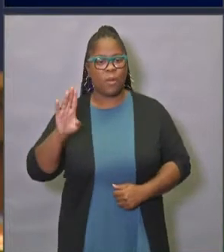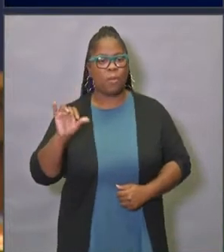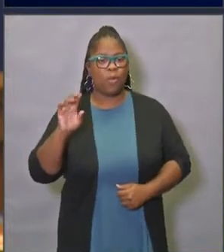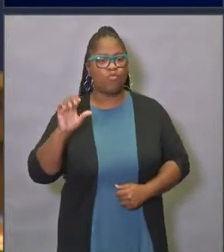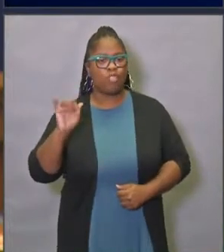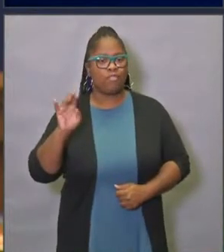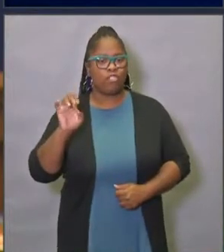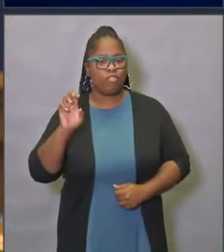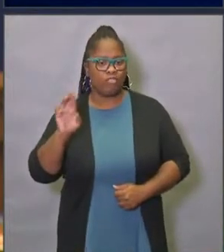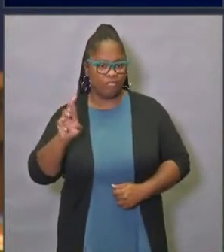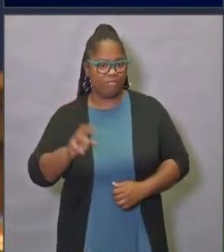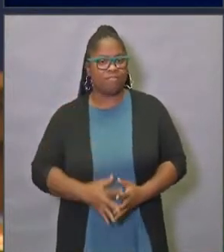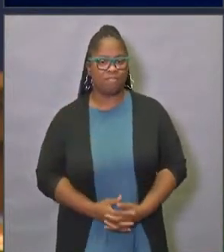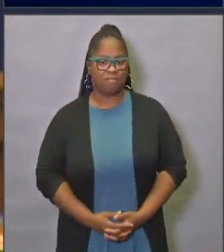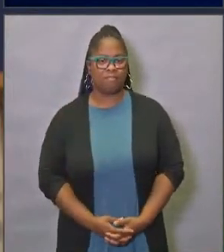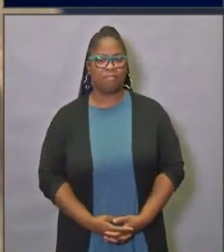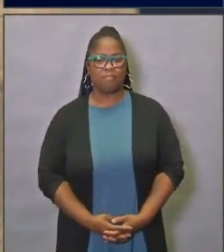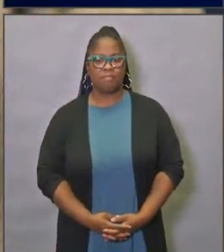Ferrer.